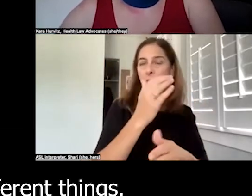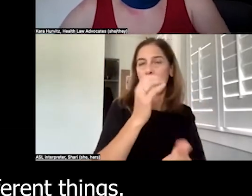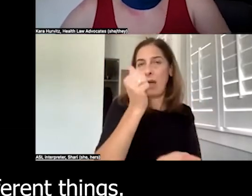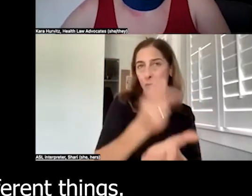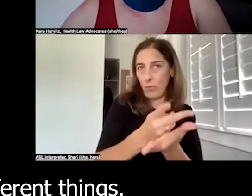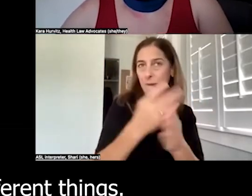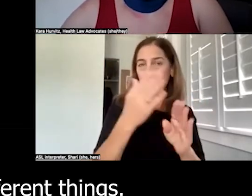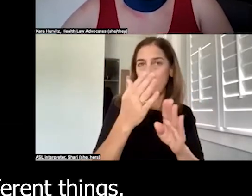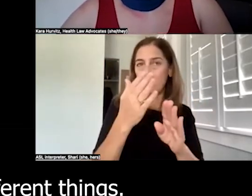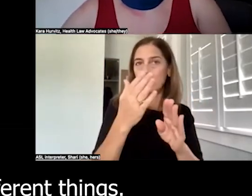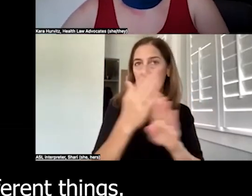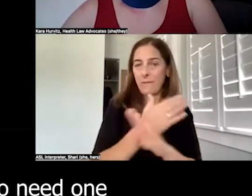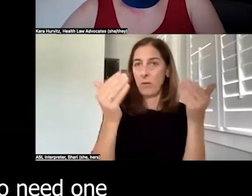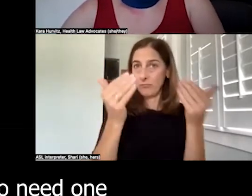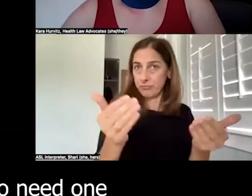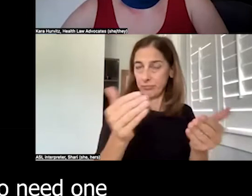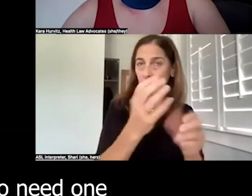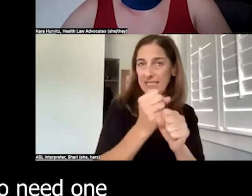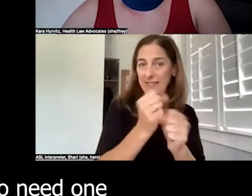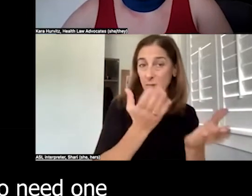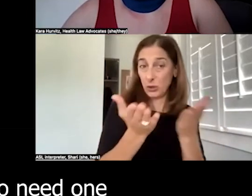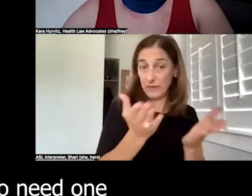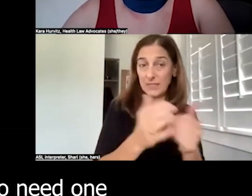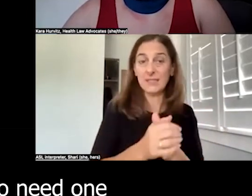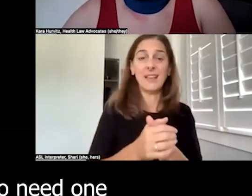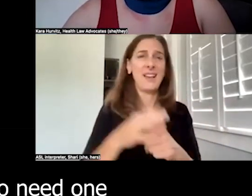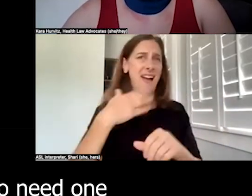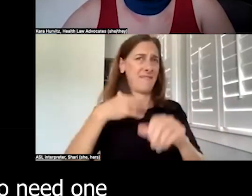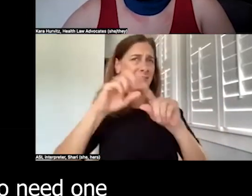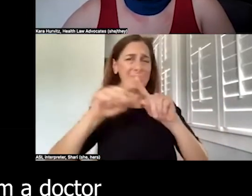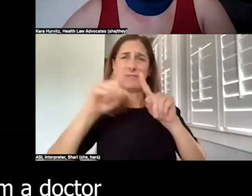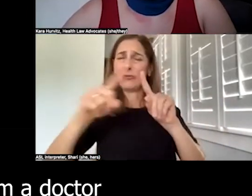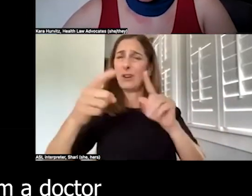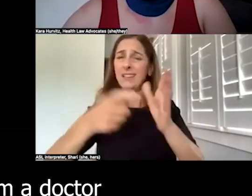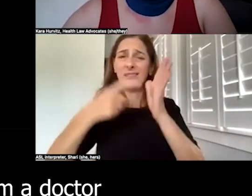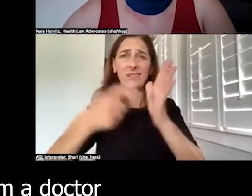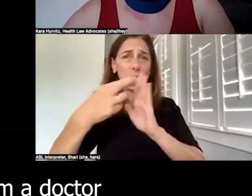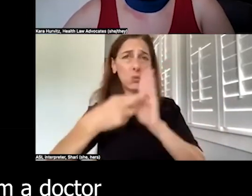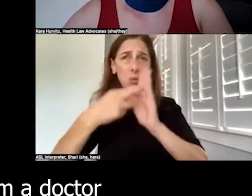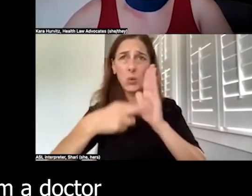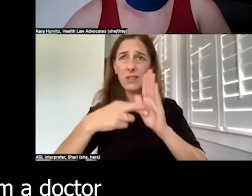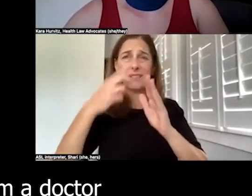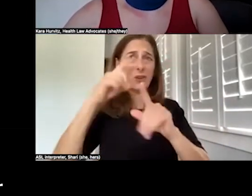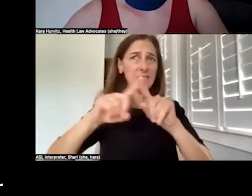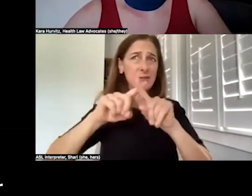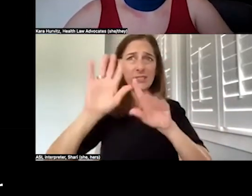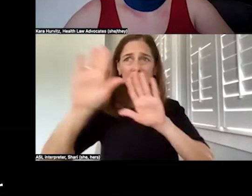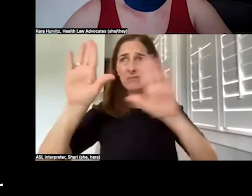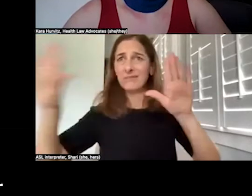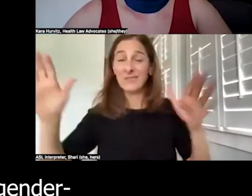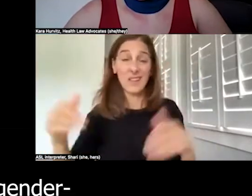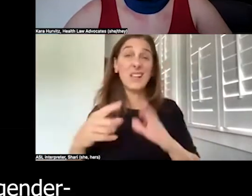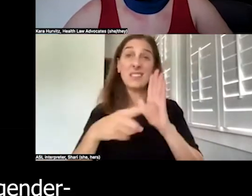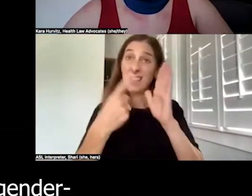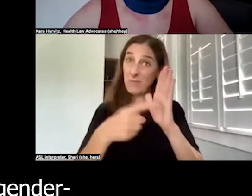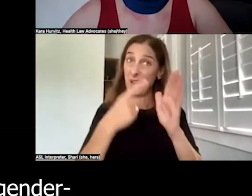procedures require different things. It is unfortunately common to need one or more letters of support from a doctor or therapist in